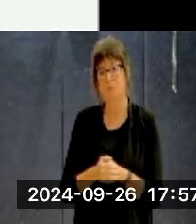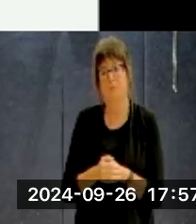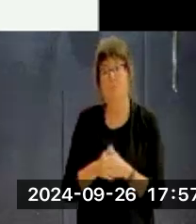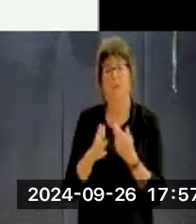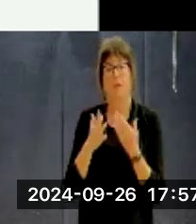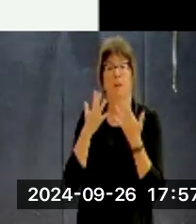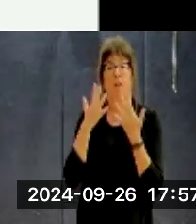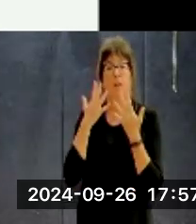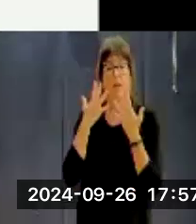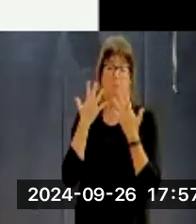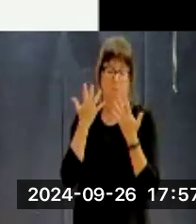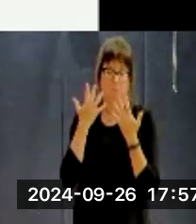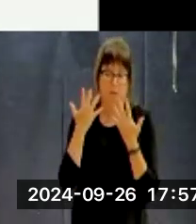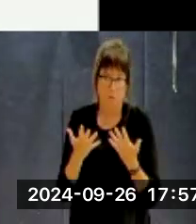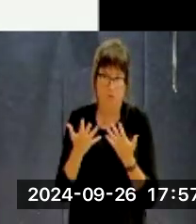unfortunately,